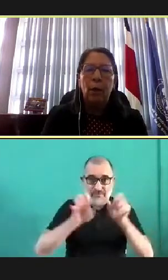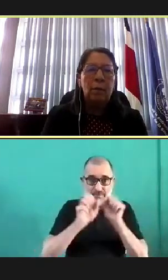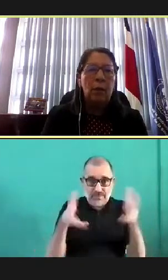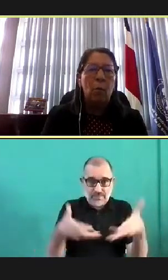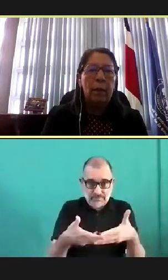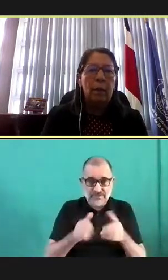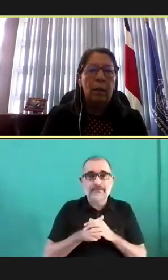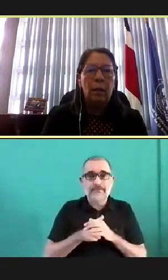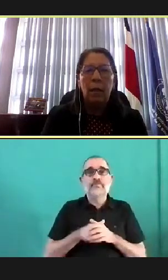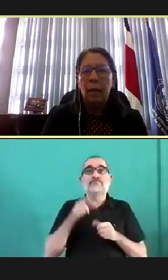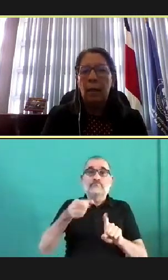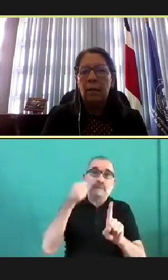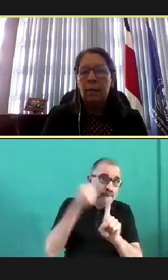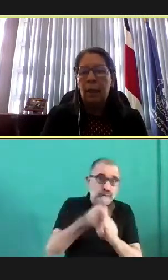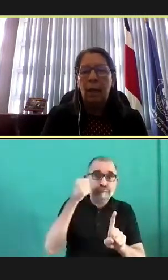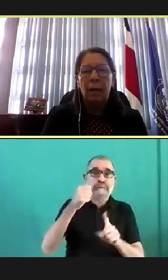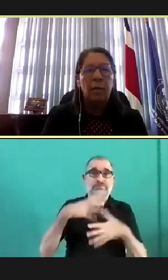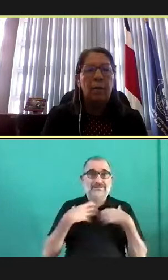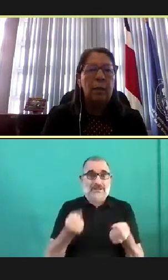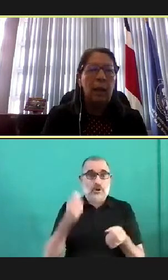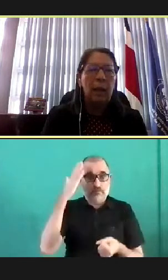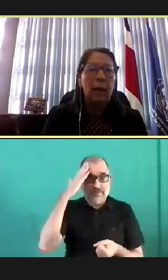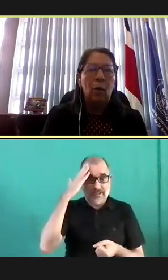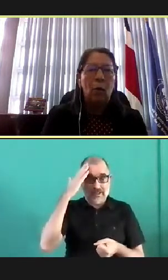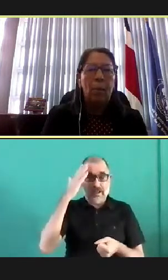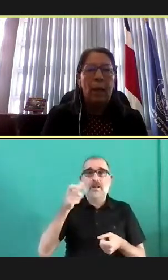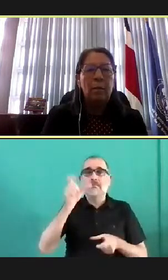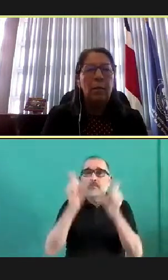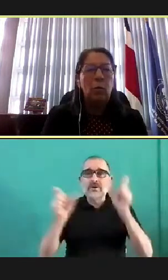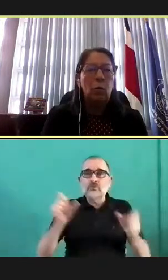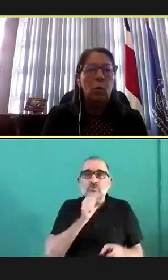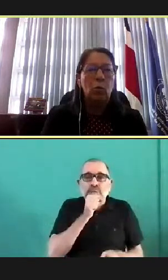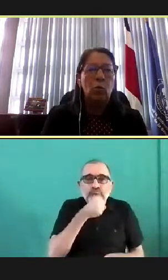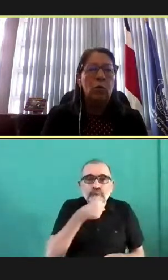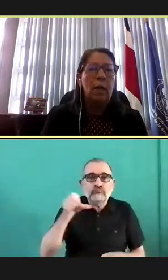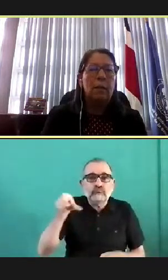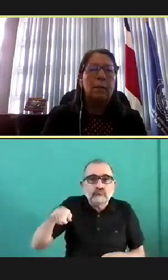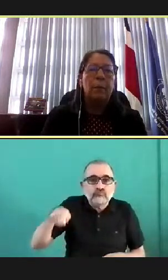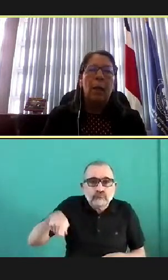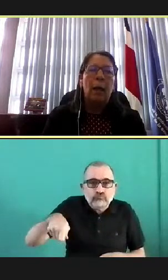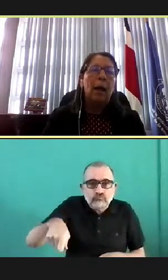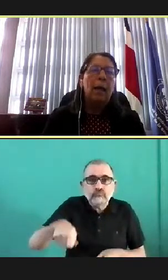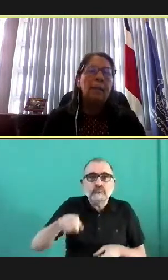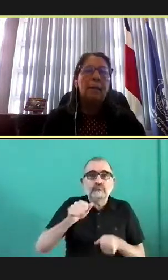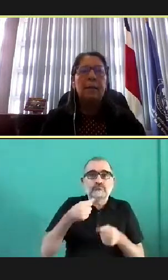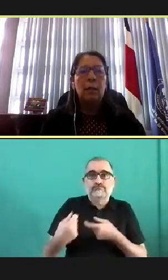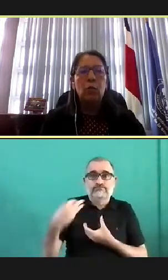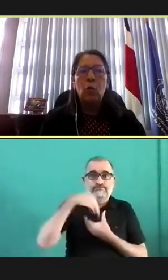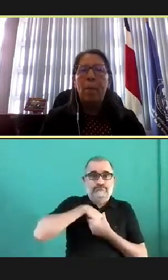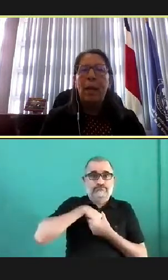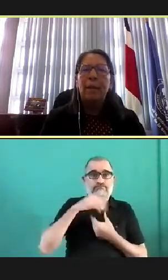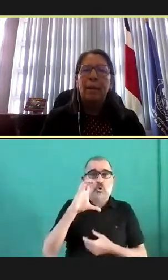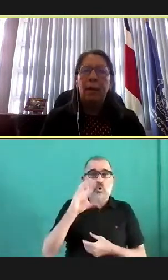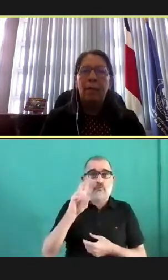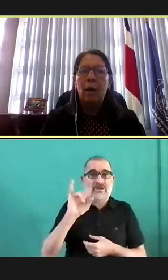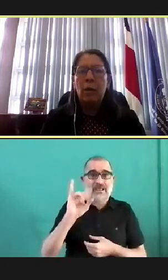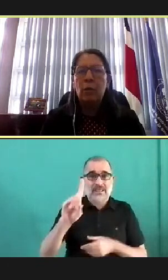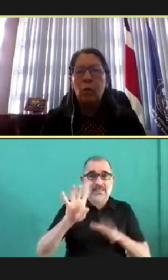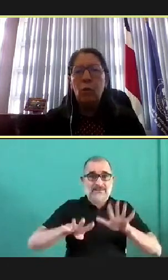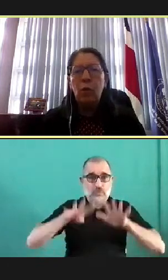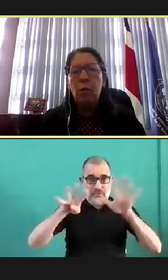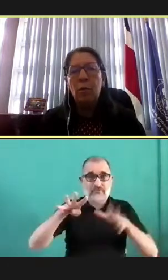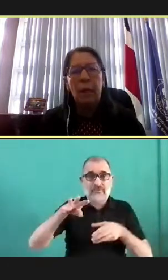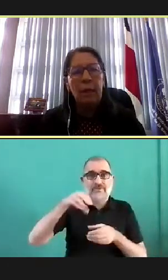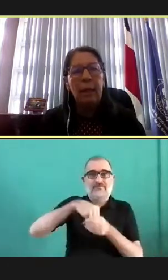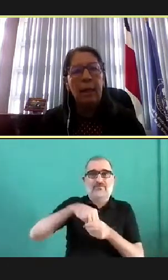the psychosocial effects of the pandemic on healthcare staff and healthcare workers. So